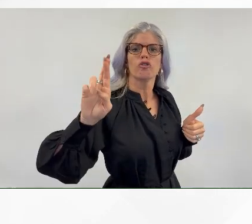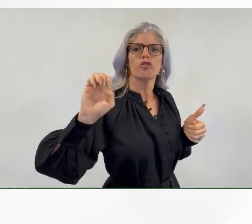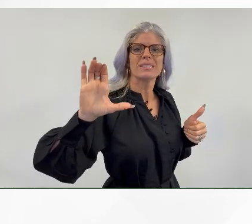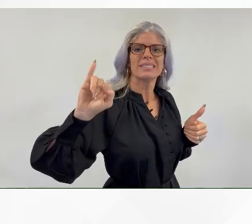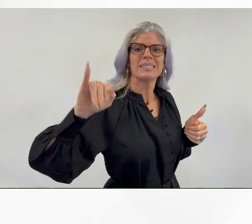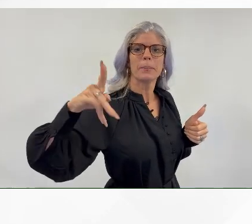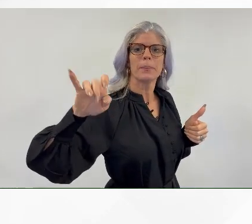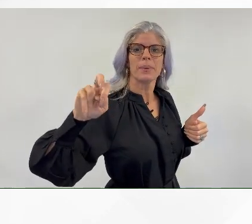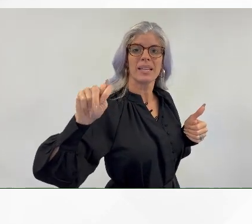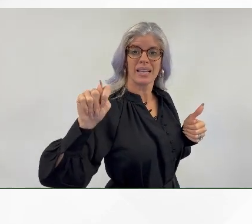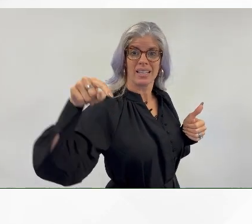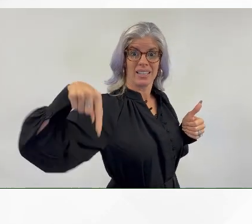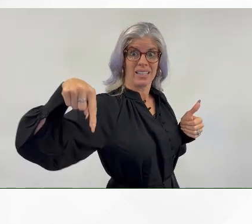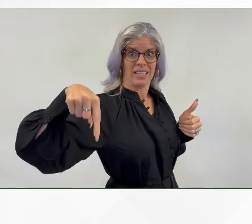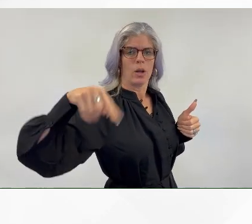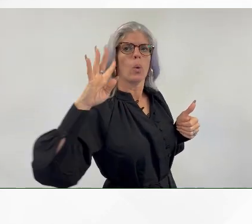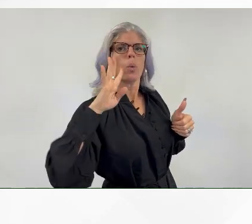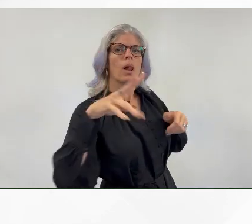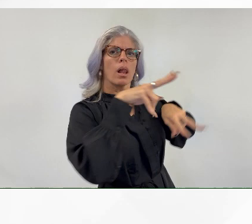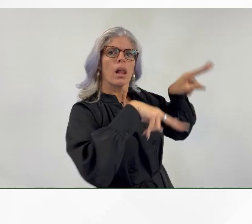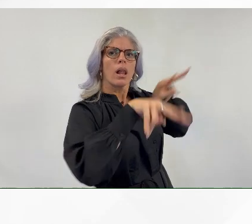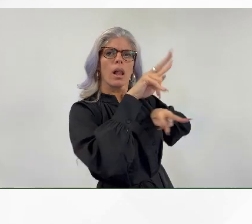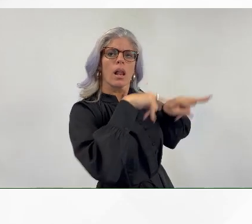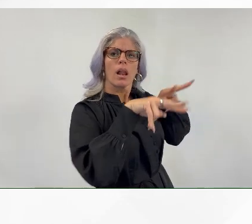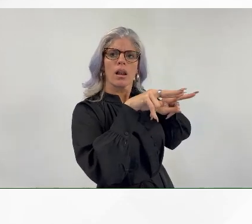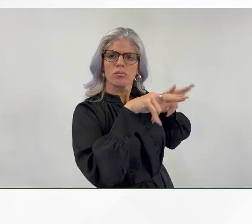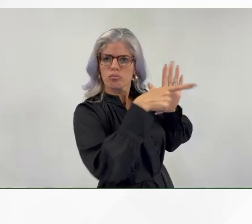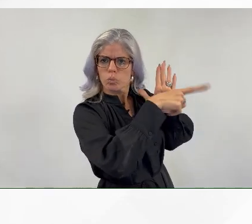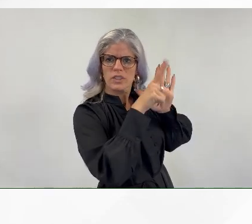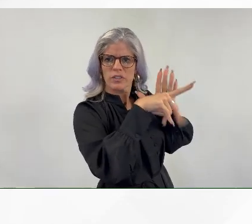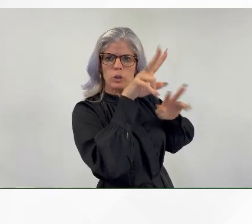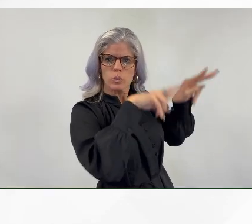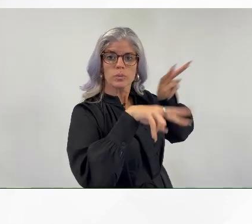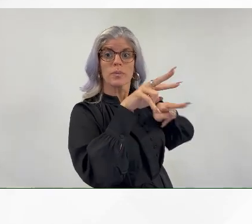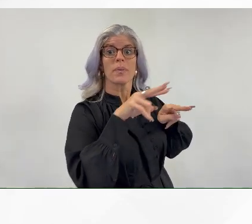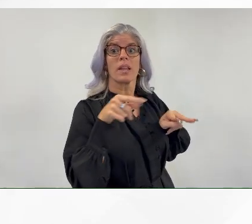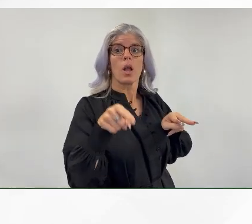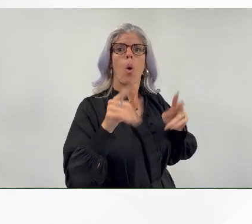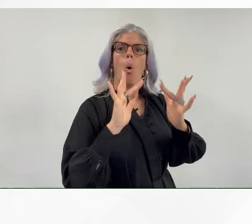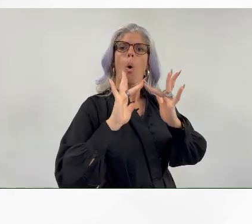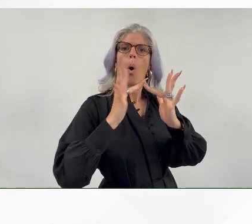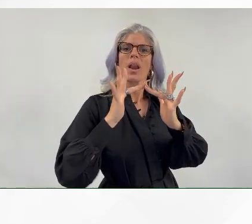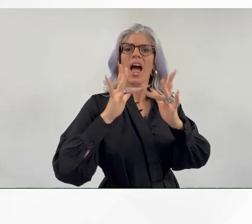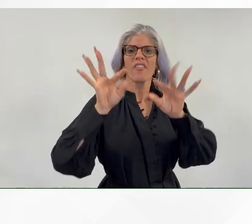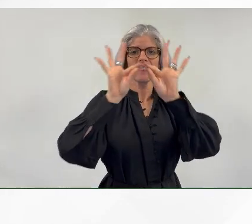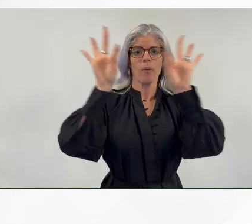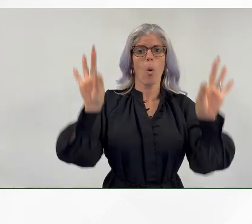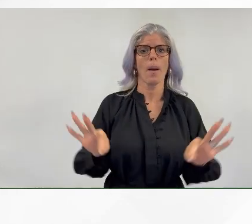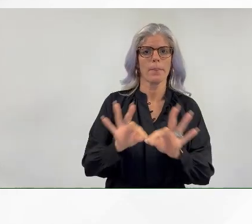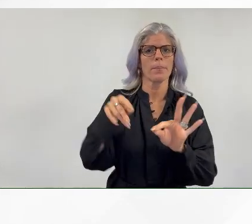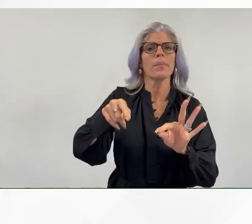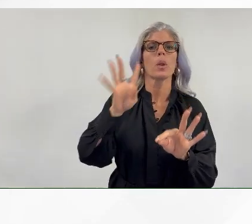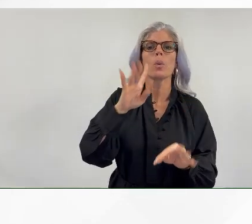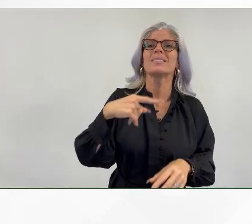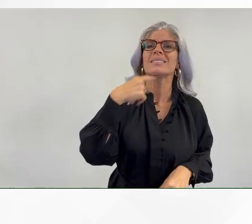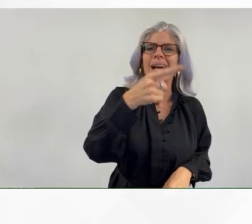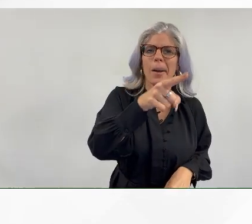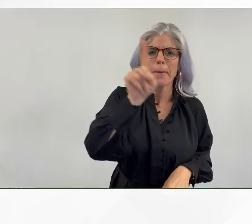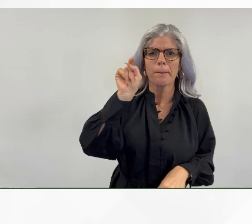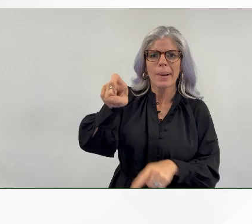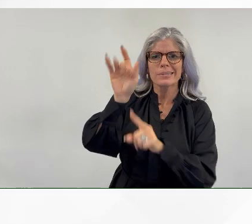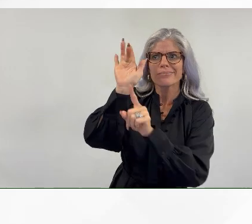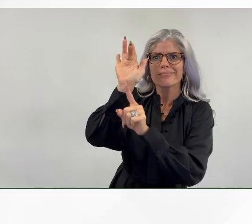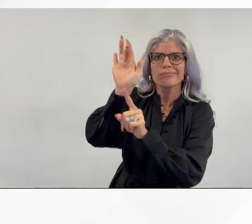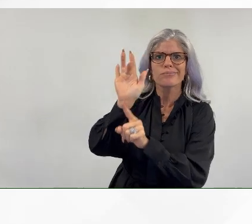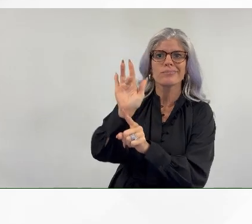Grants Portal, you can choose to follow the instructions we're going to talk about next to either directly submit an RPA in the system or request